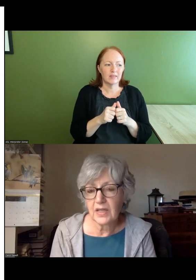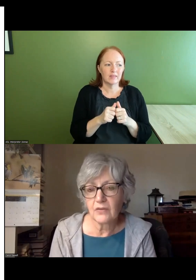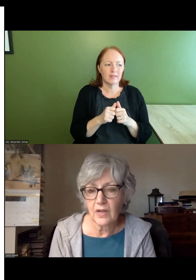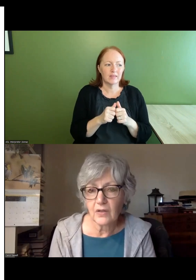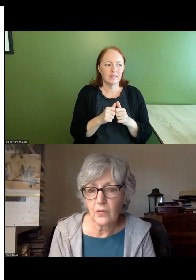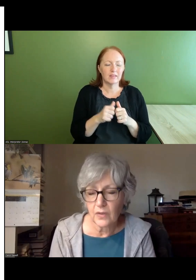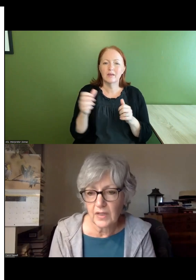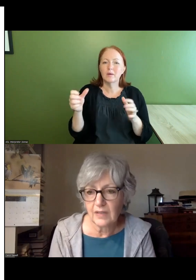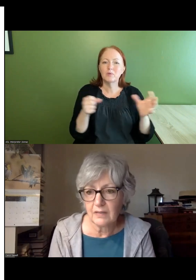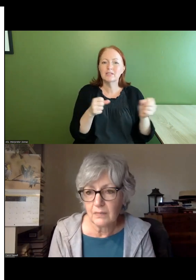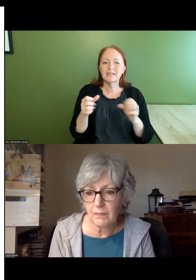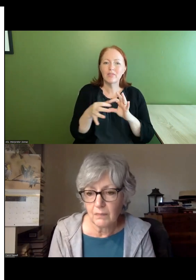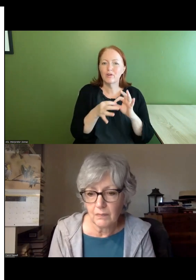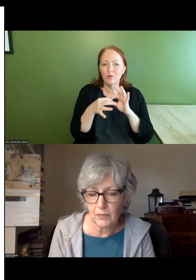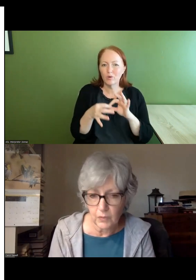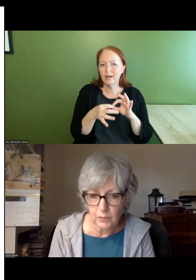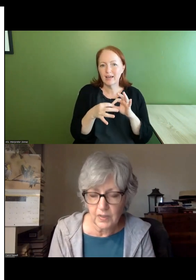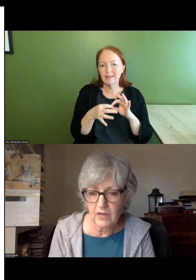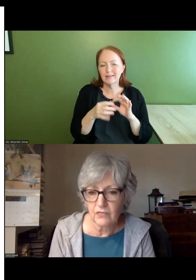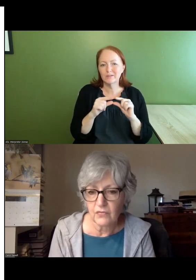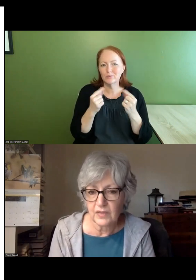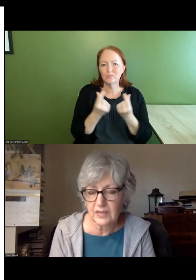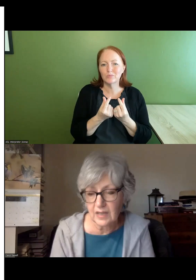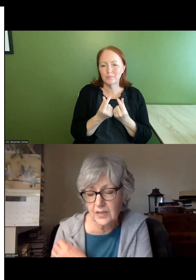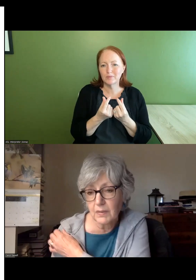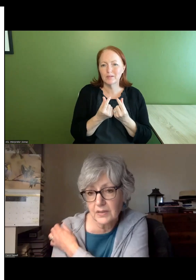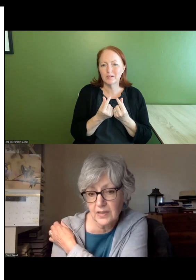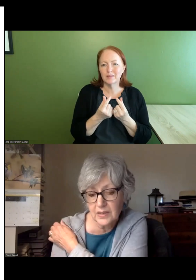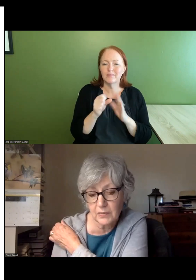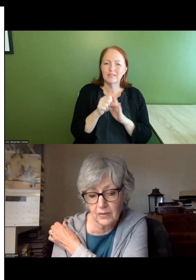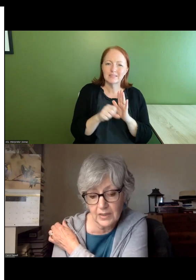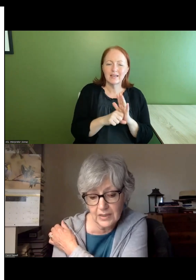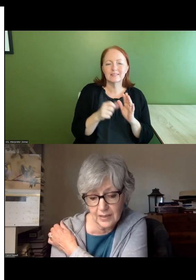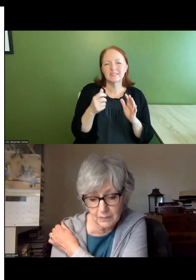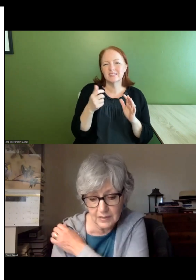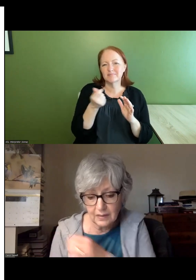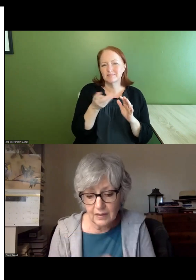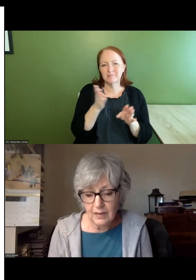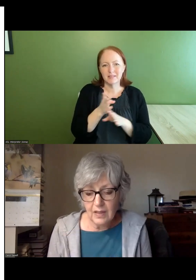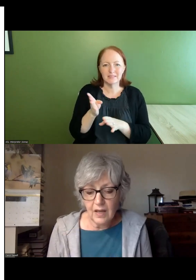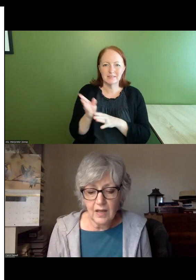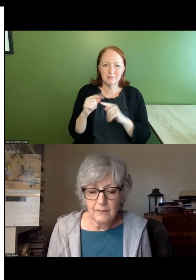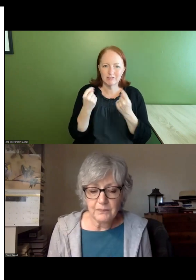basically pulling together a coordinated group of the state's multidisciplinary teams.